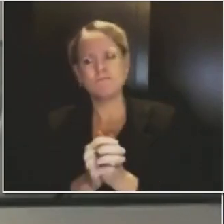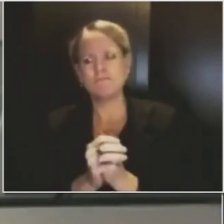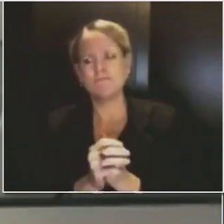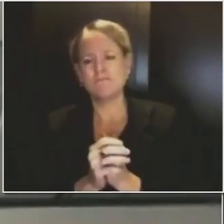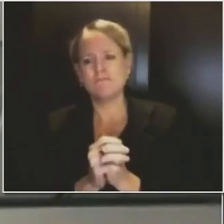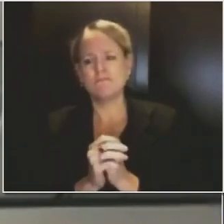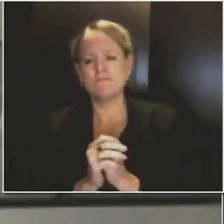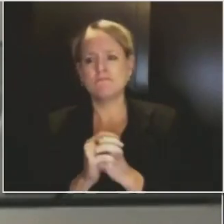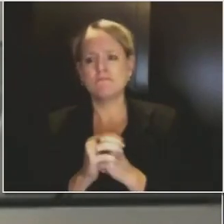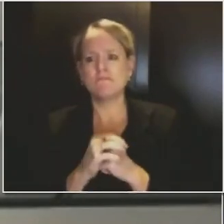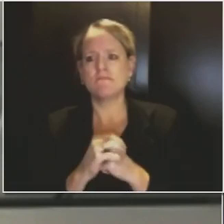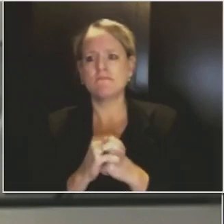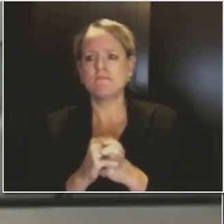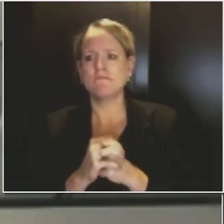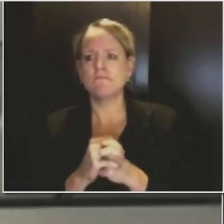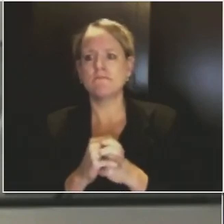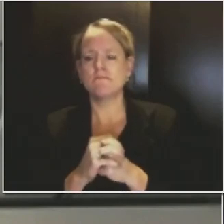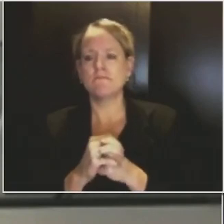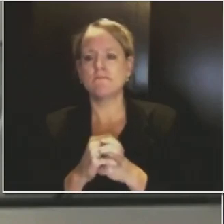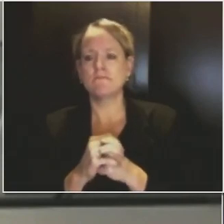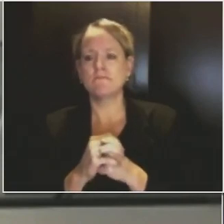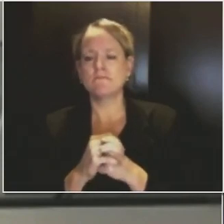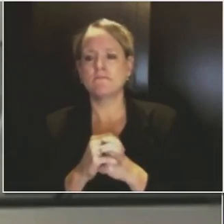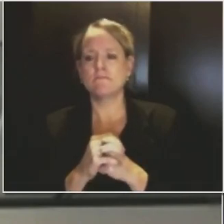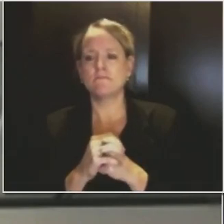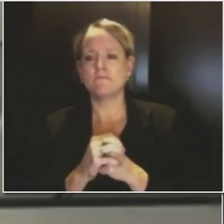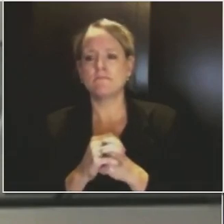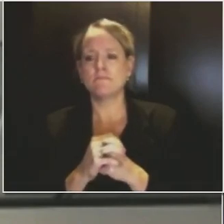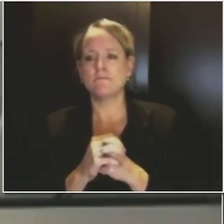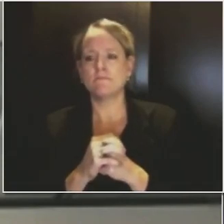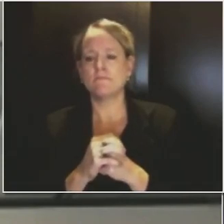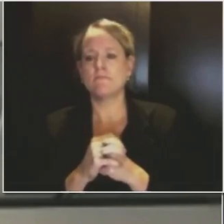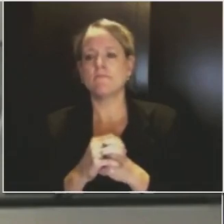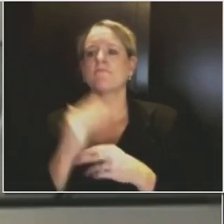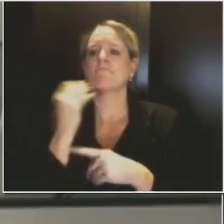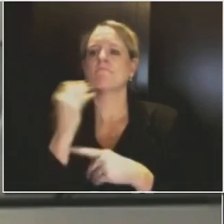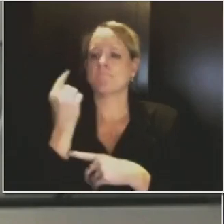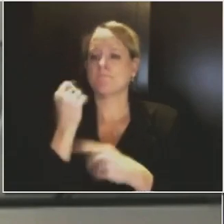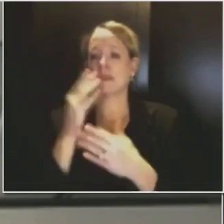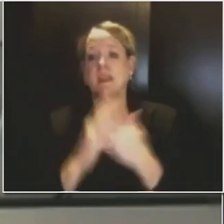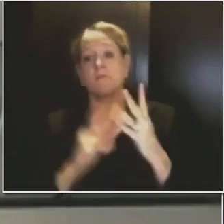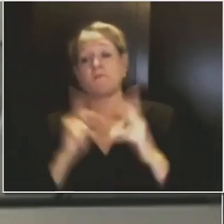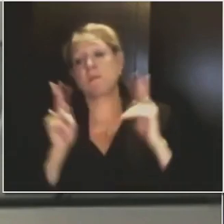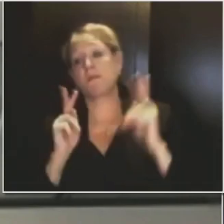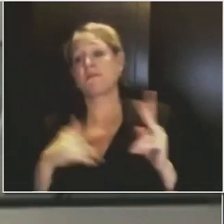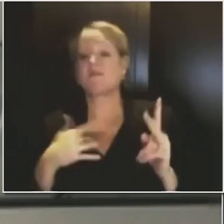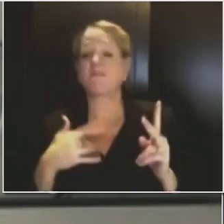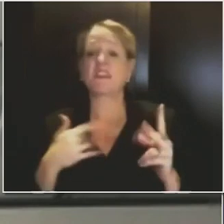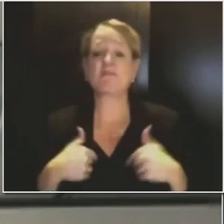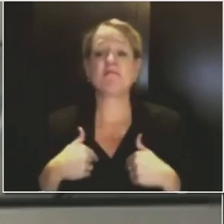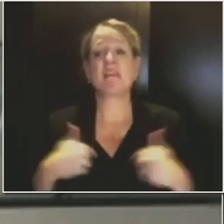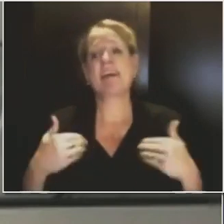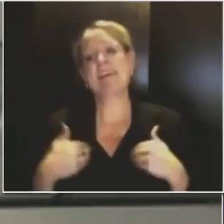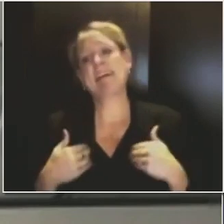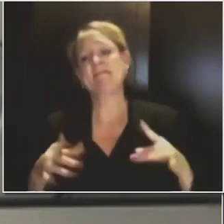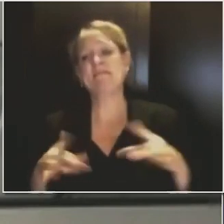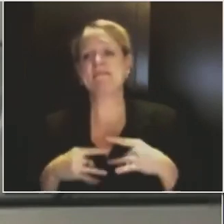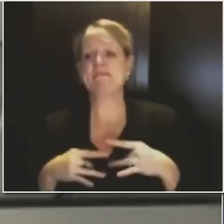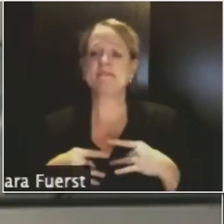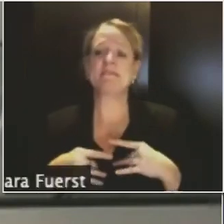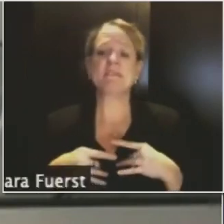someone in certain circumstances. But I think the big message is that we are testing a lot of people, we're diagnosing a lot of